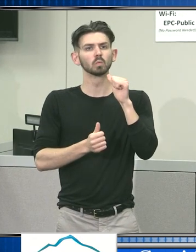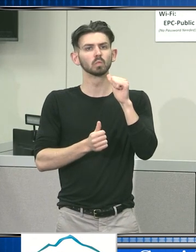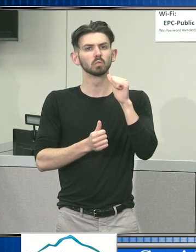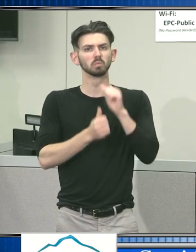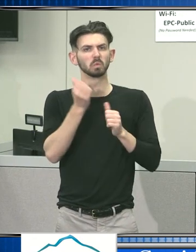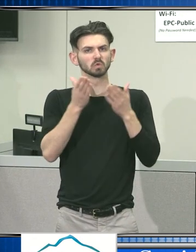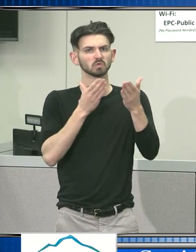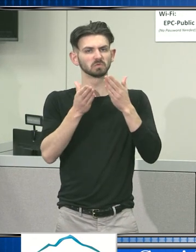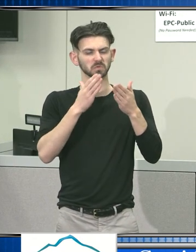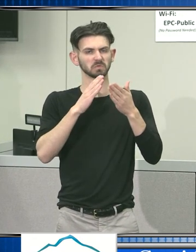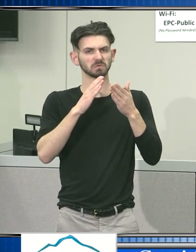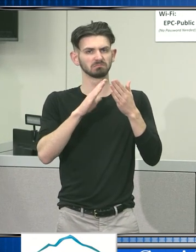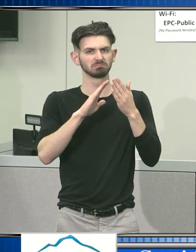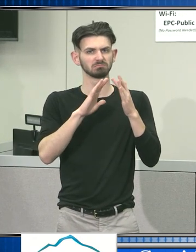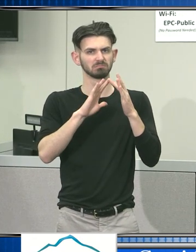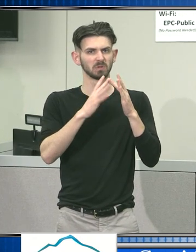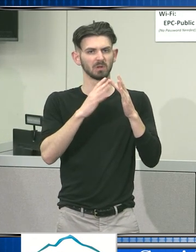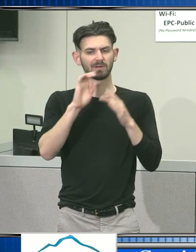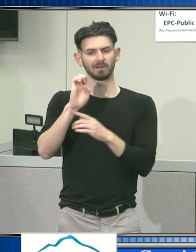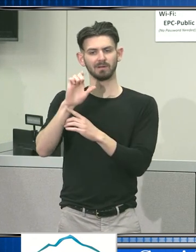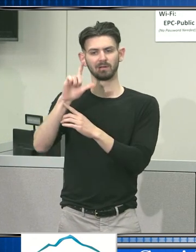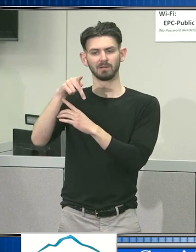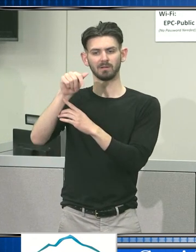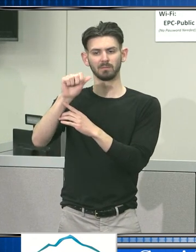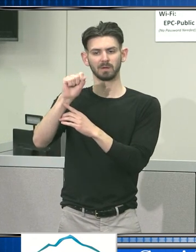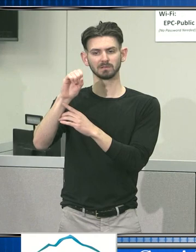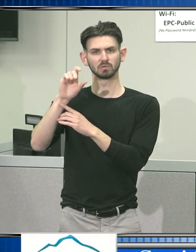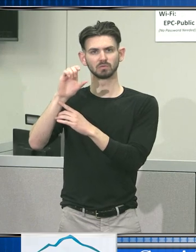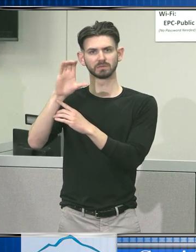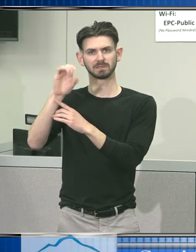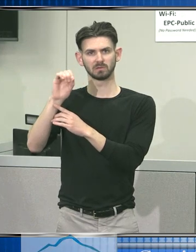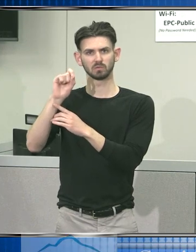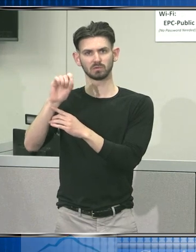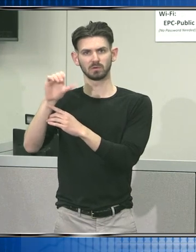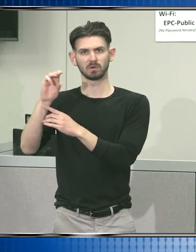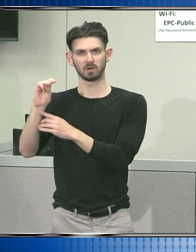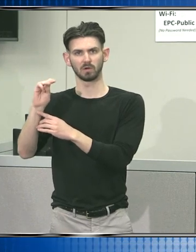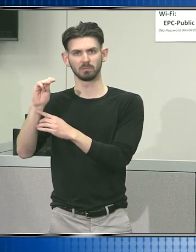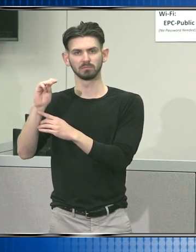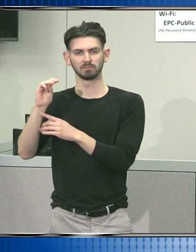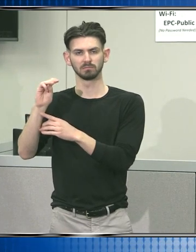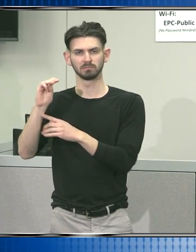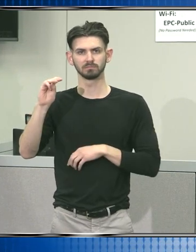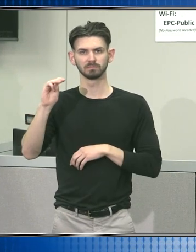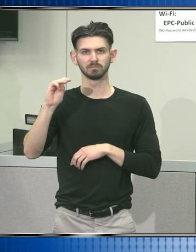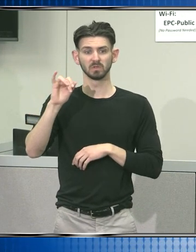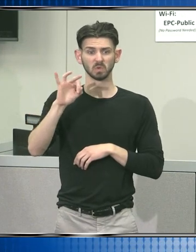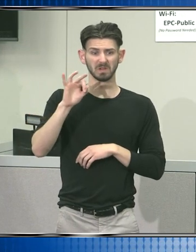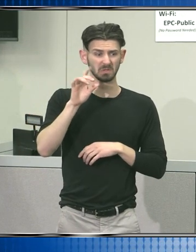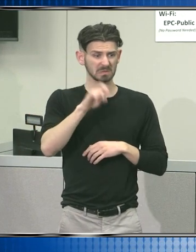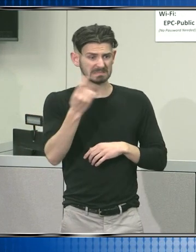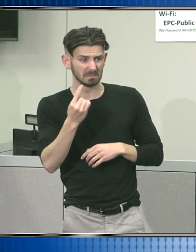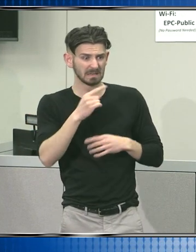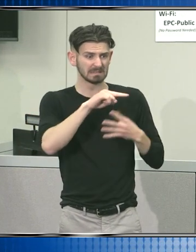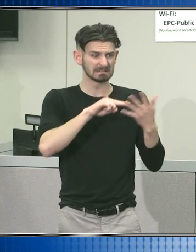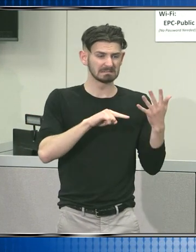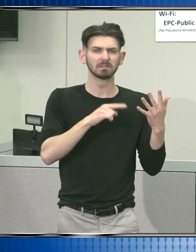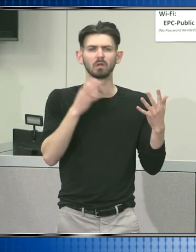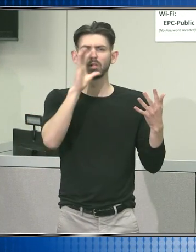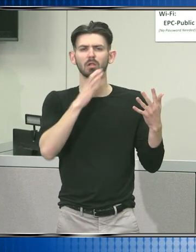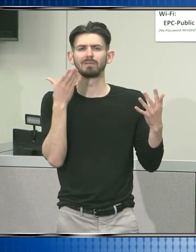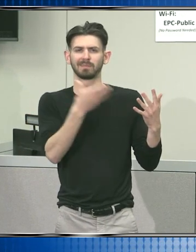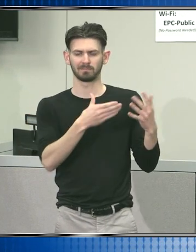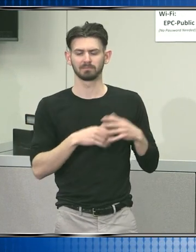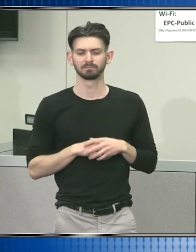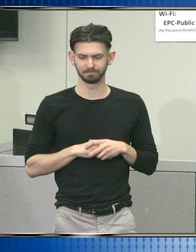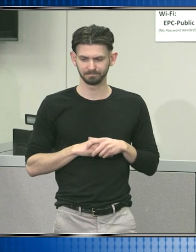provided online. And please, elpasoco.com to find out if your service can be provided online. Other measures